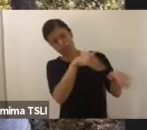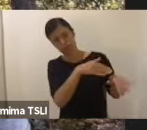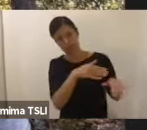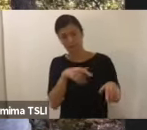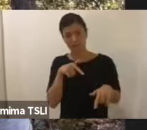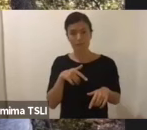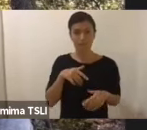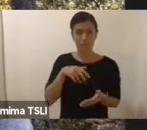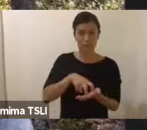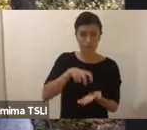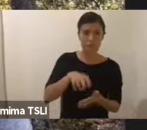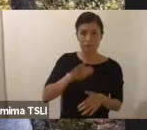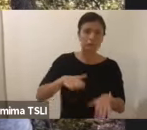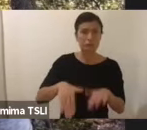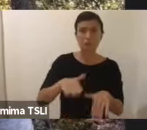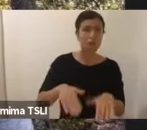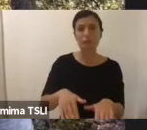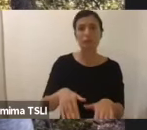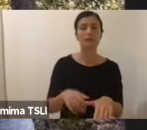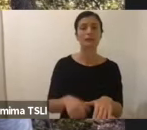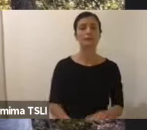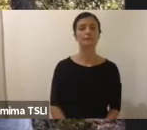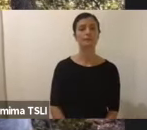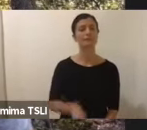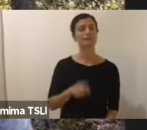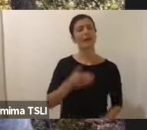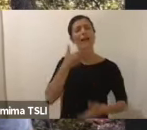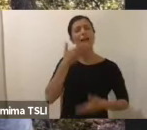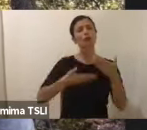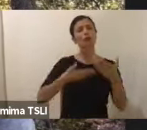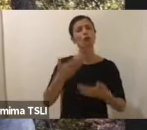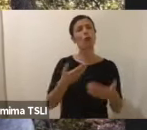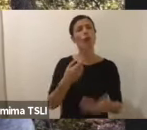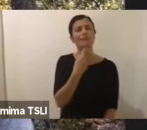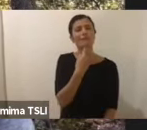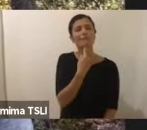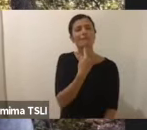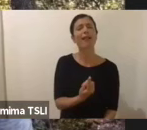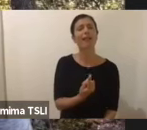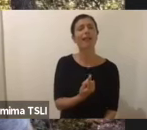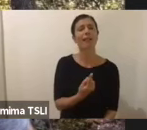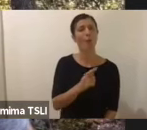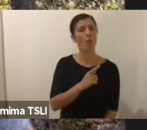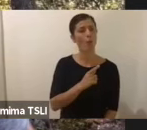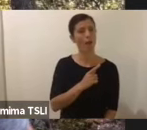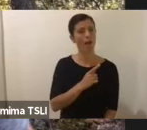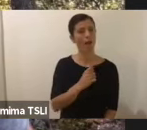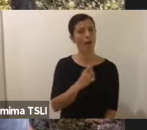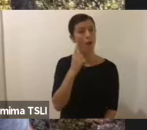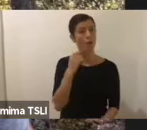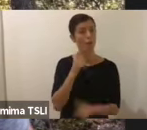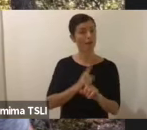tell that story because white supremacy is being taught on many levels all the time to people in the united states